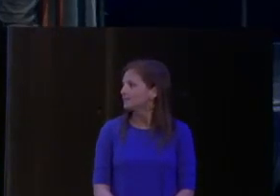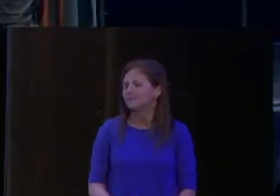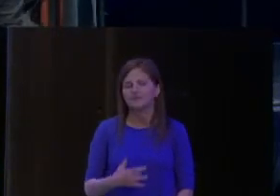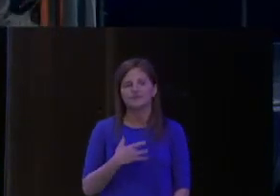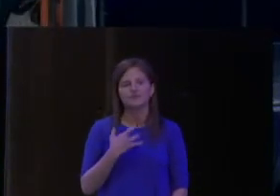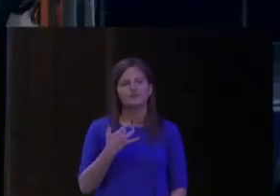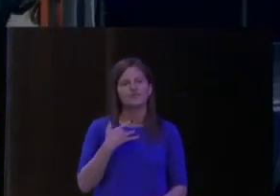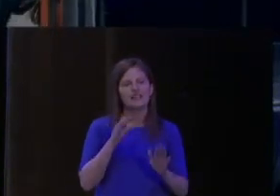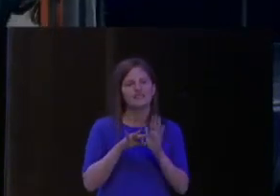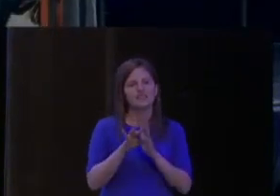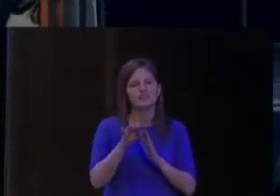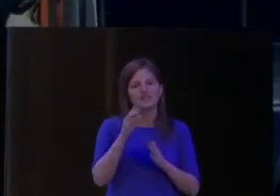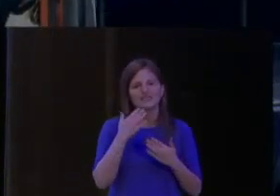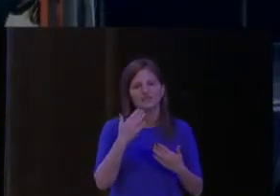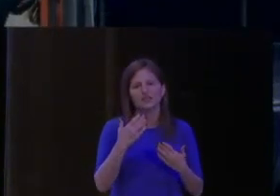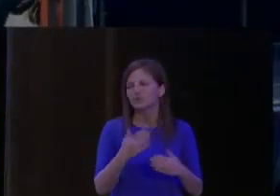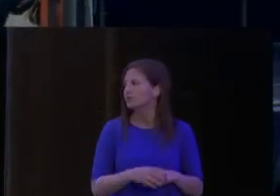into the frequency of gratitude.